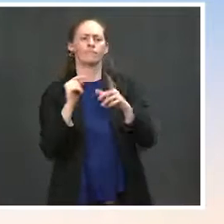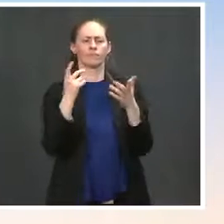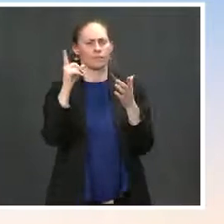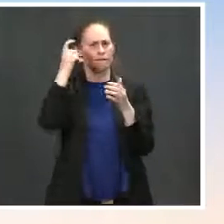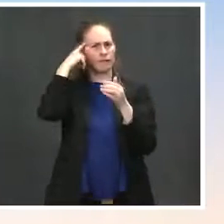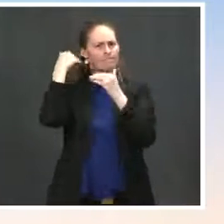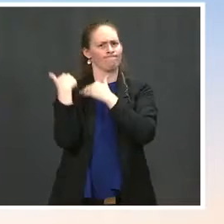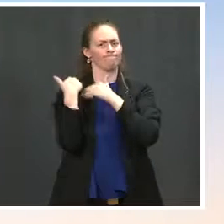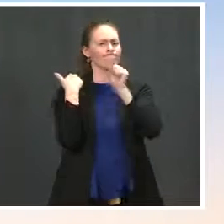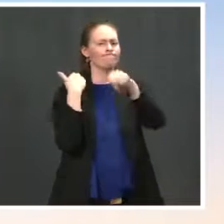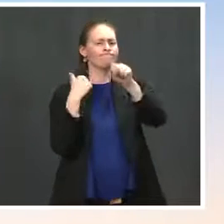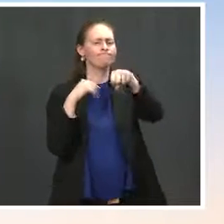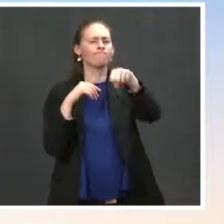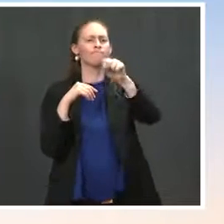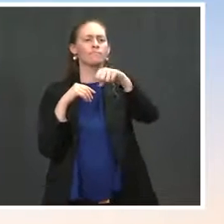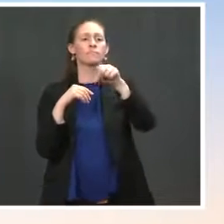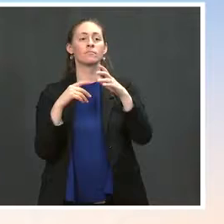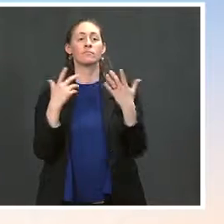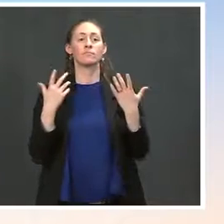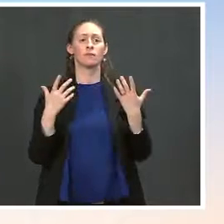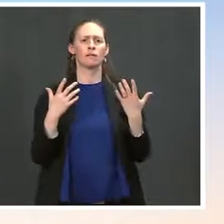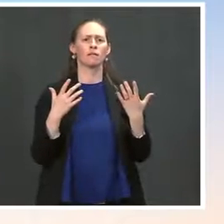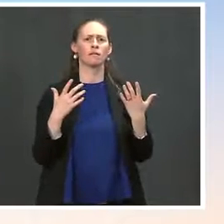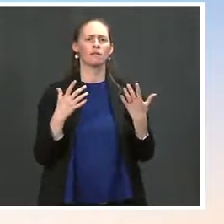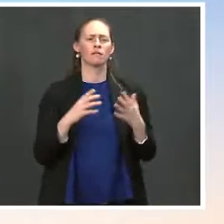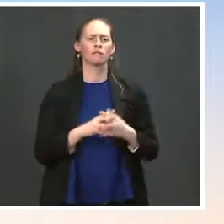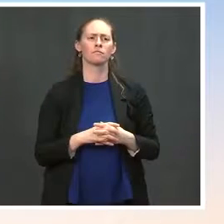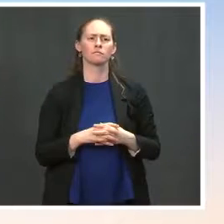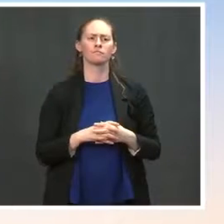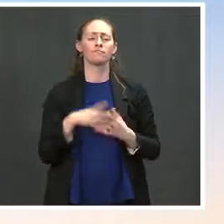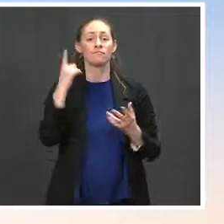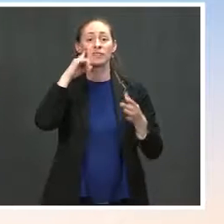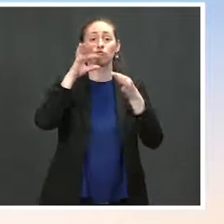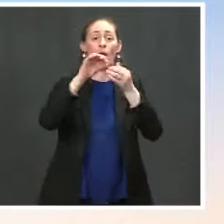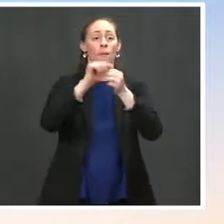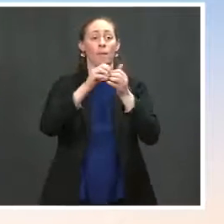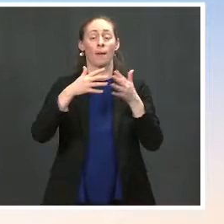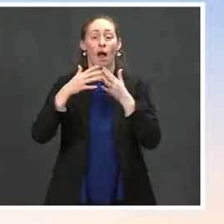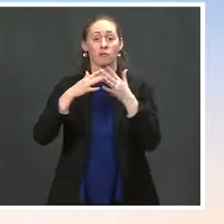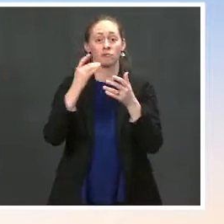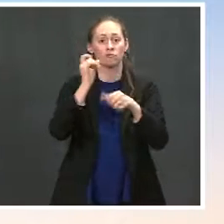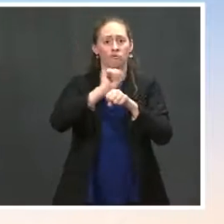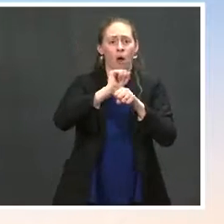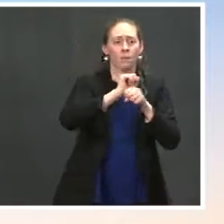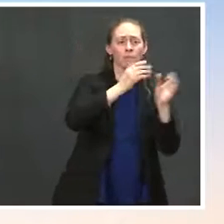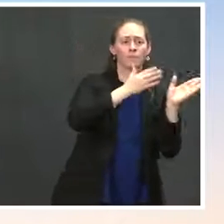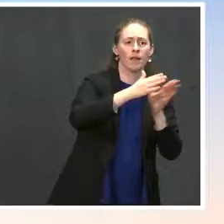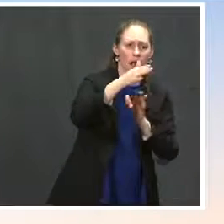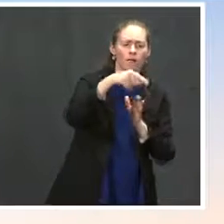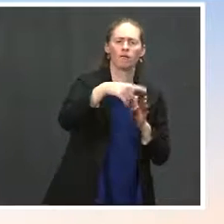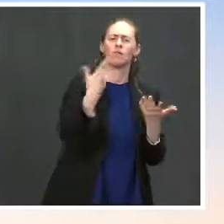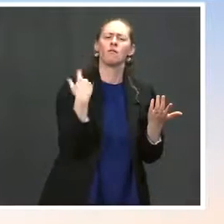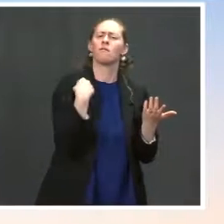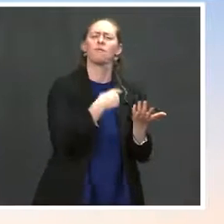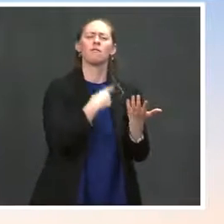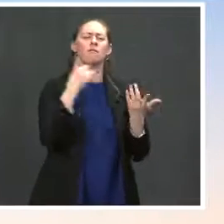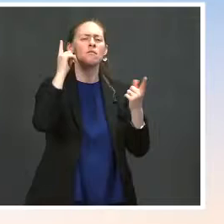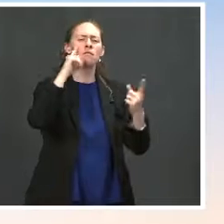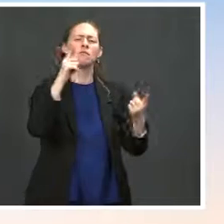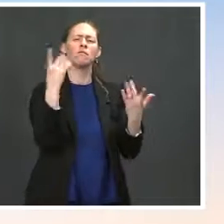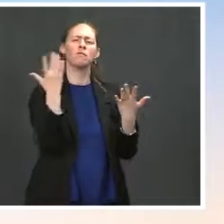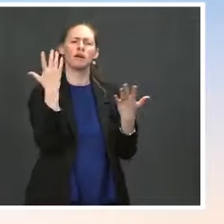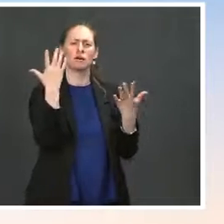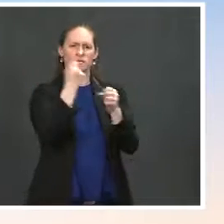deal, a lot of the investment that's in the American Jobs Plan is about ensuring that there are industries and jobs